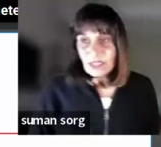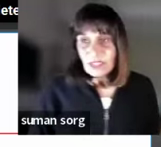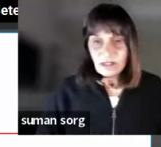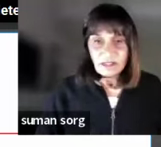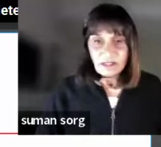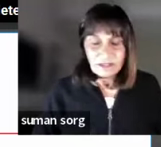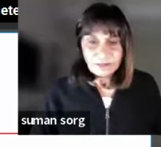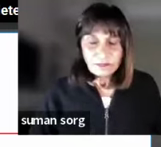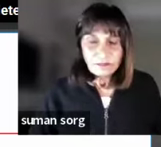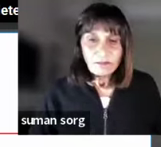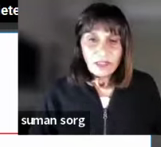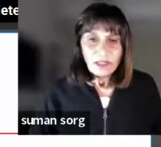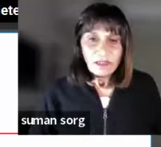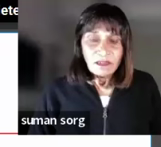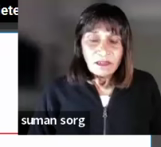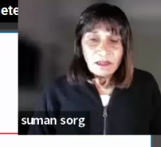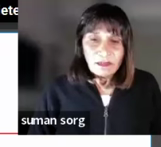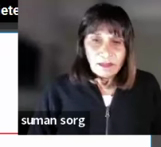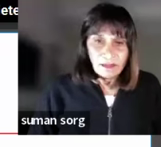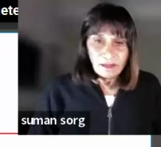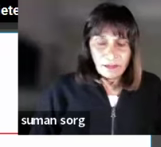people can leave their things